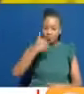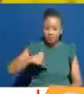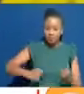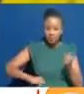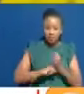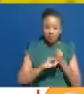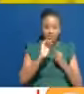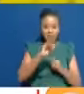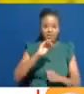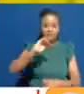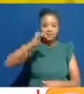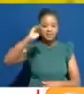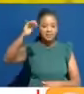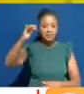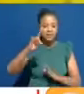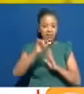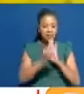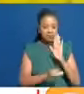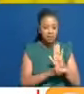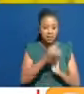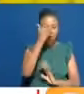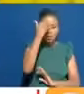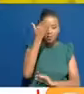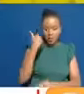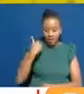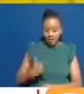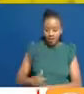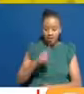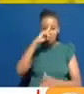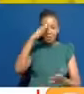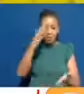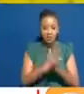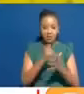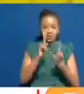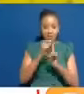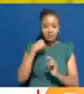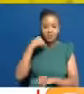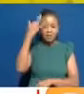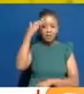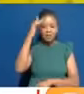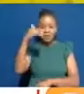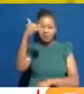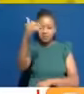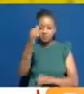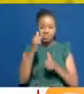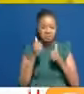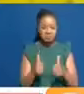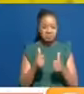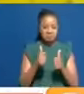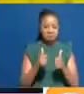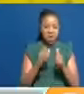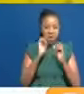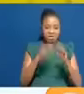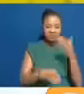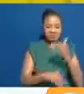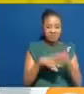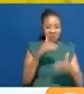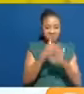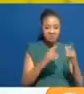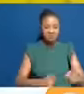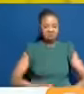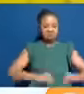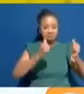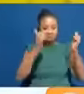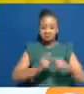Kwa sababu I am a believer and I know that the future is urban. Na ndiyo maana unaona nilishika kabisa